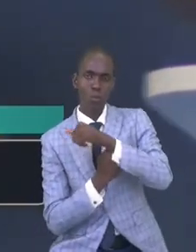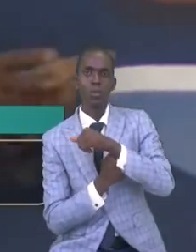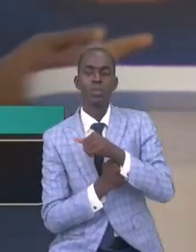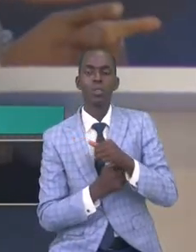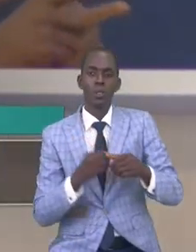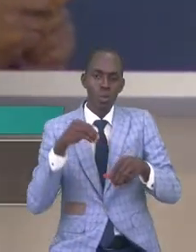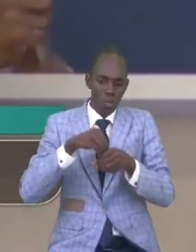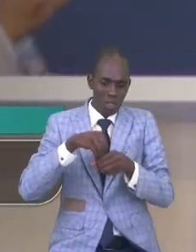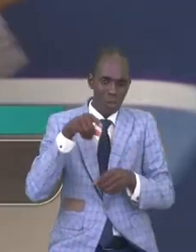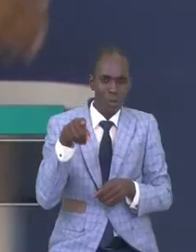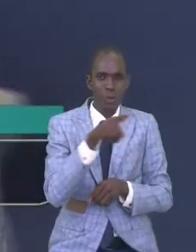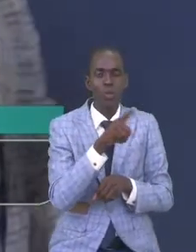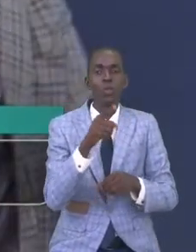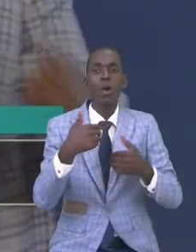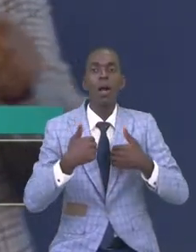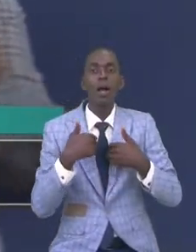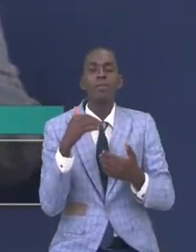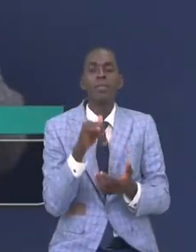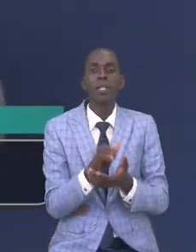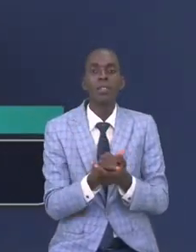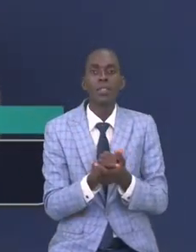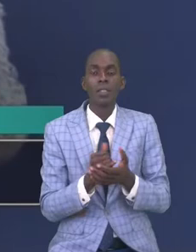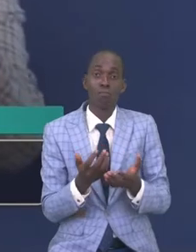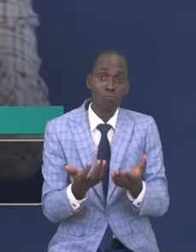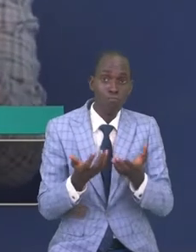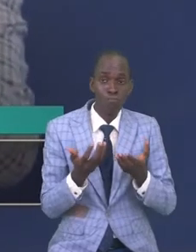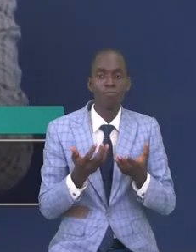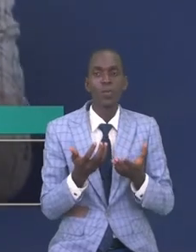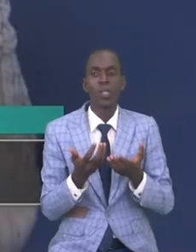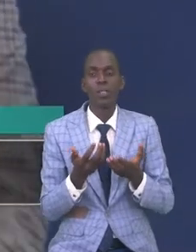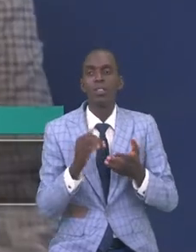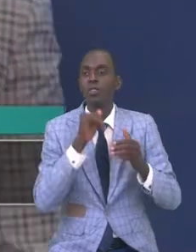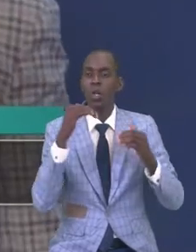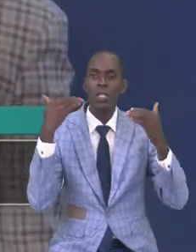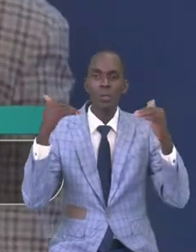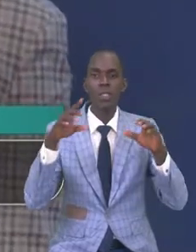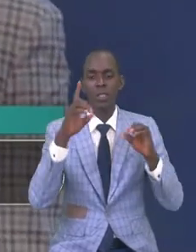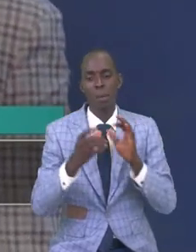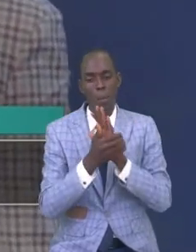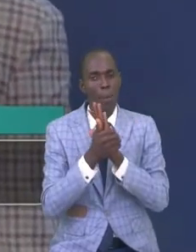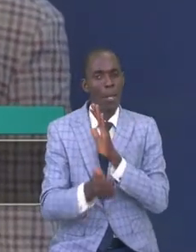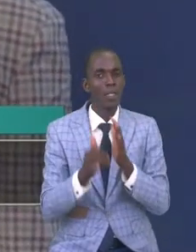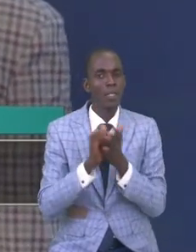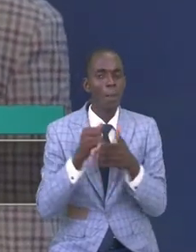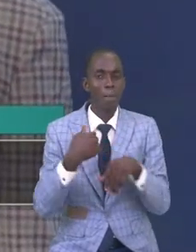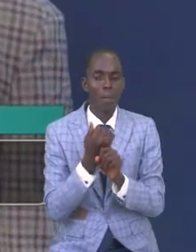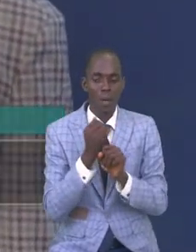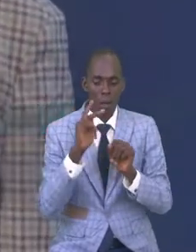within you. And you have unlimited potential that makes a